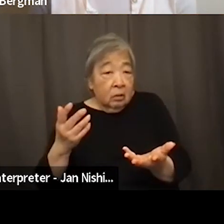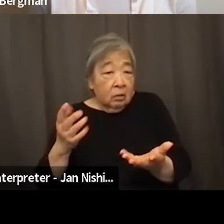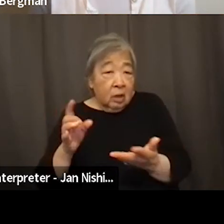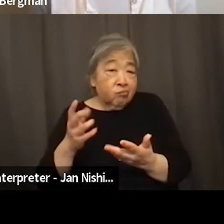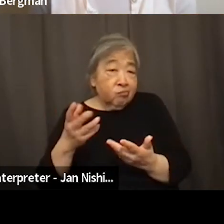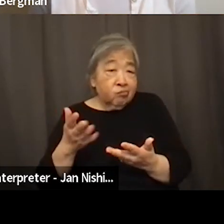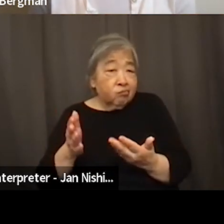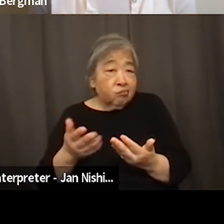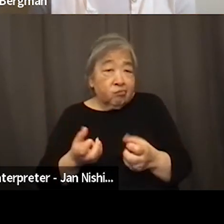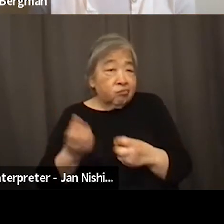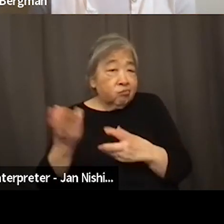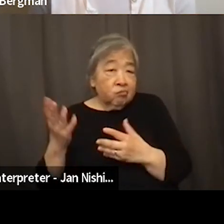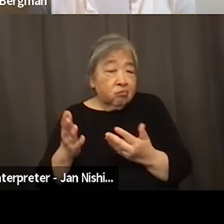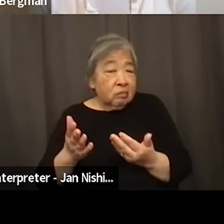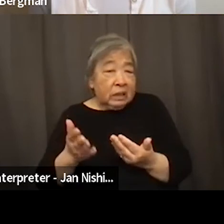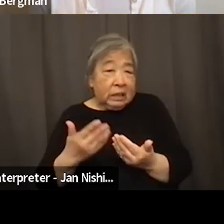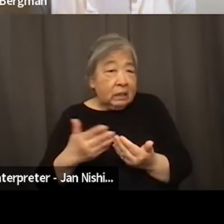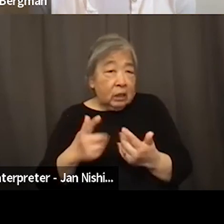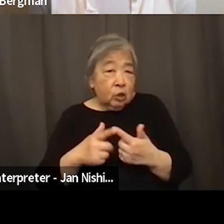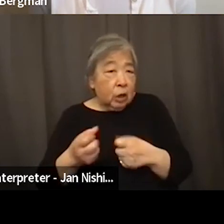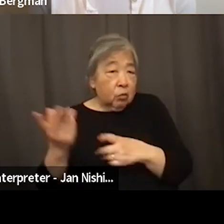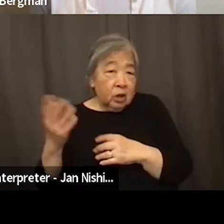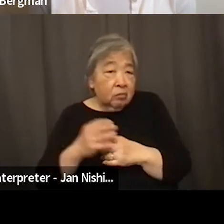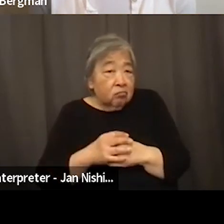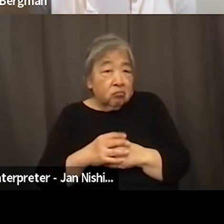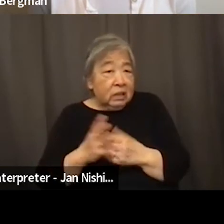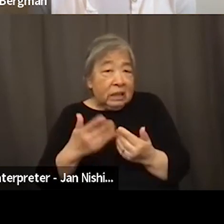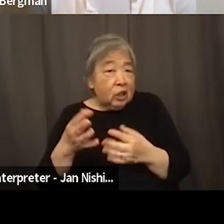disposable in a lot of ways if we are not able to